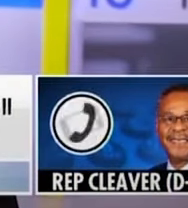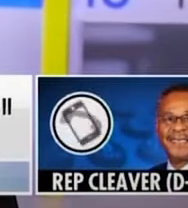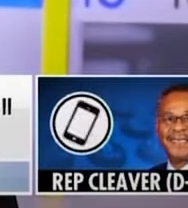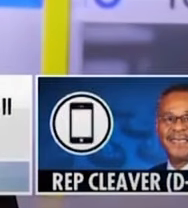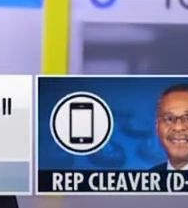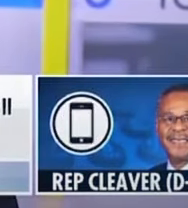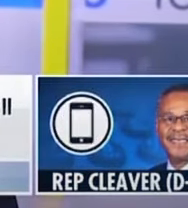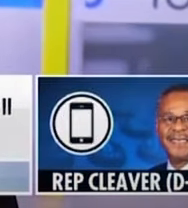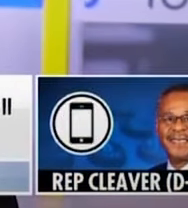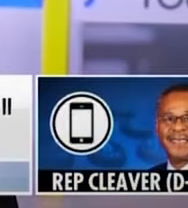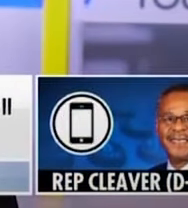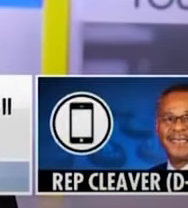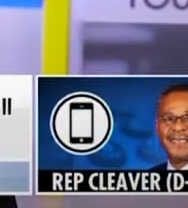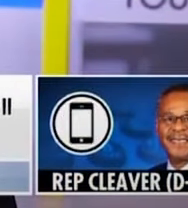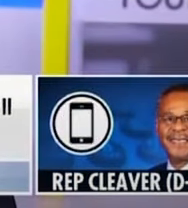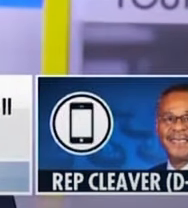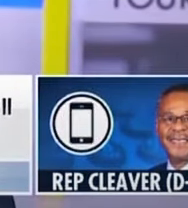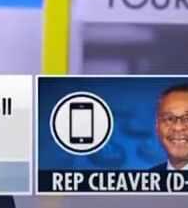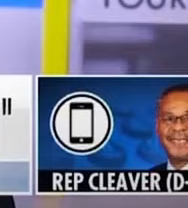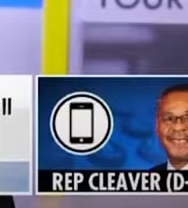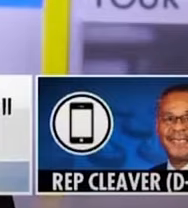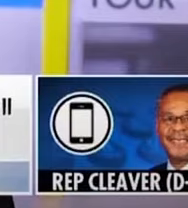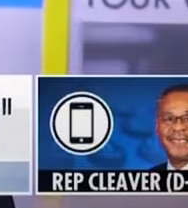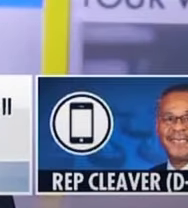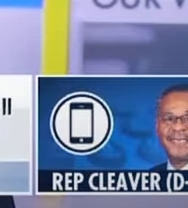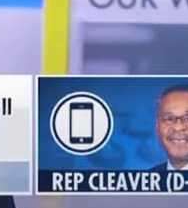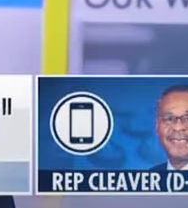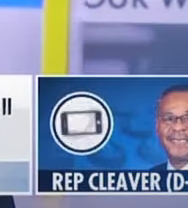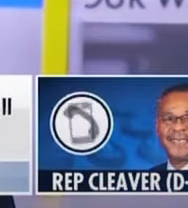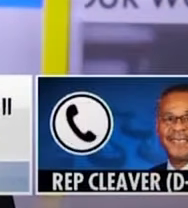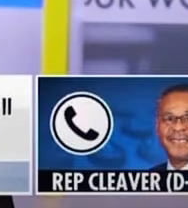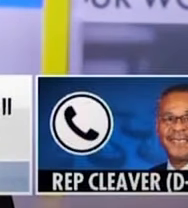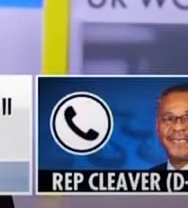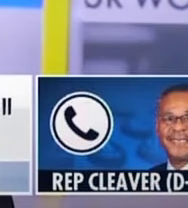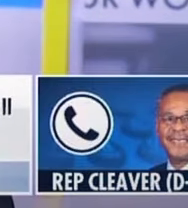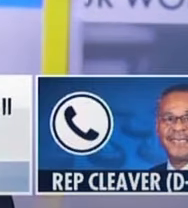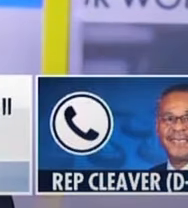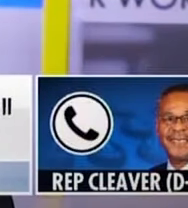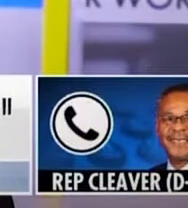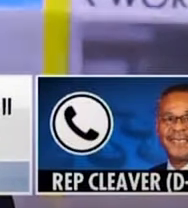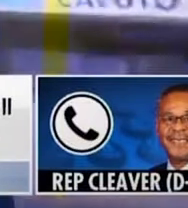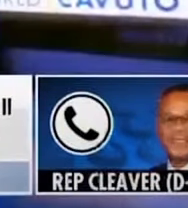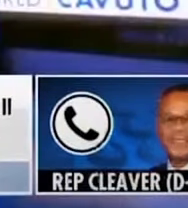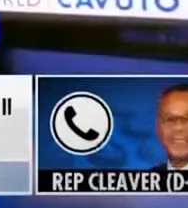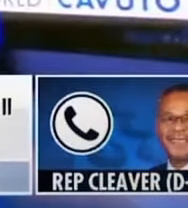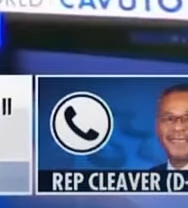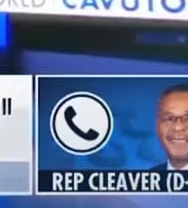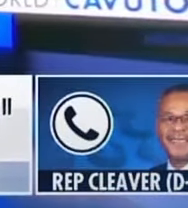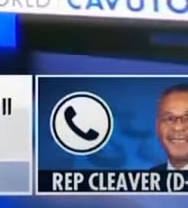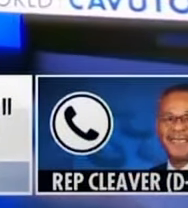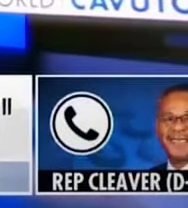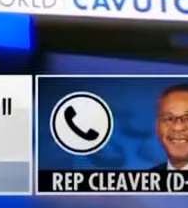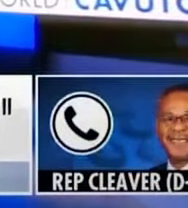now, we look for opportunities to be outraged. I ended the prayer by saying amen. It's a Hebrew, comes from a Hebrew